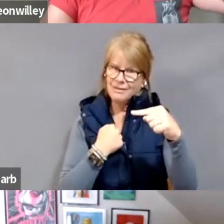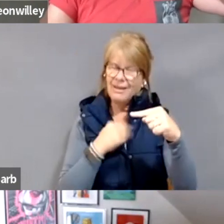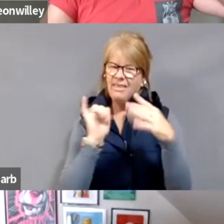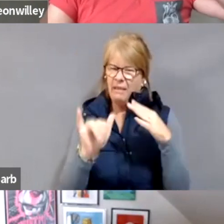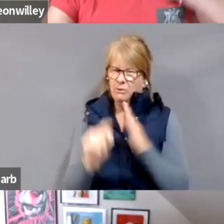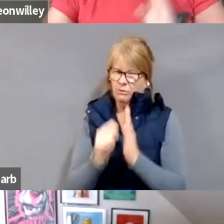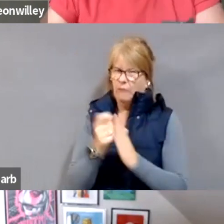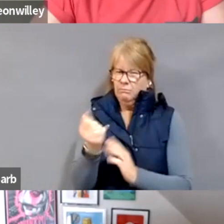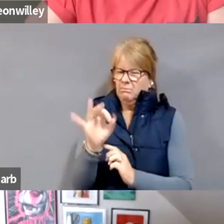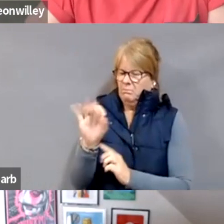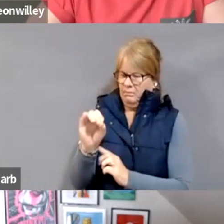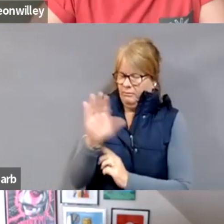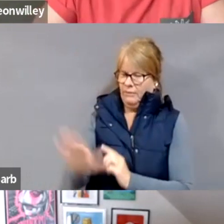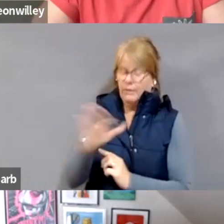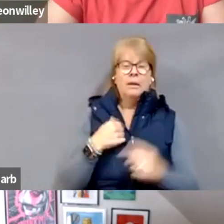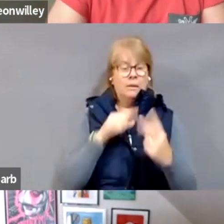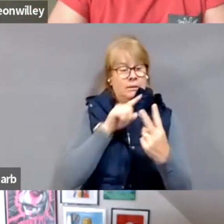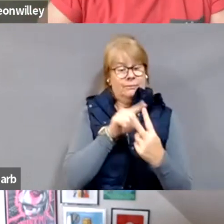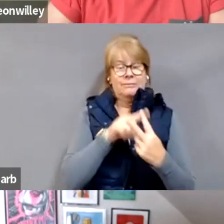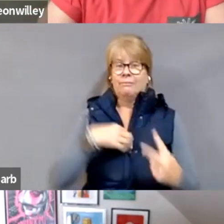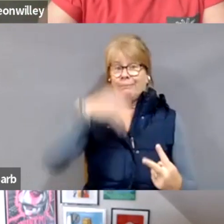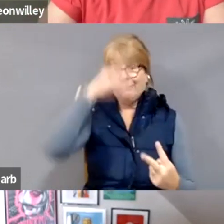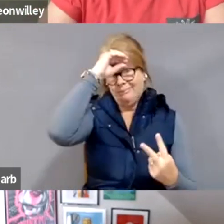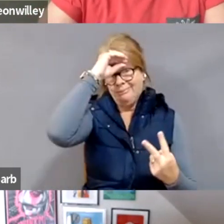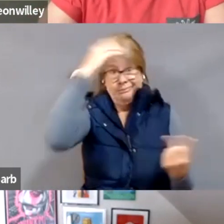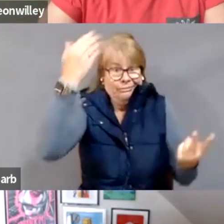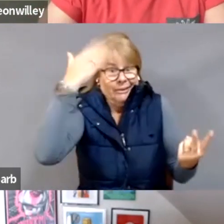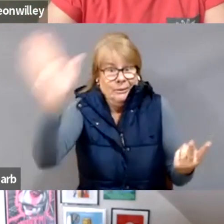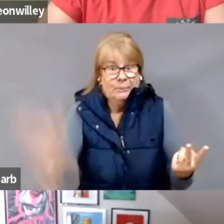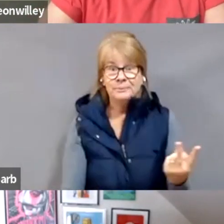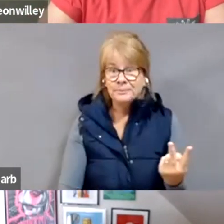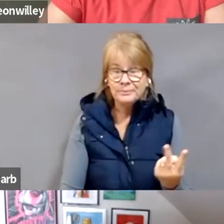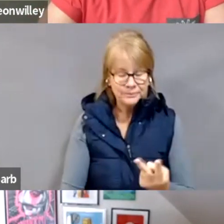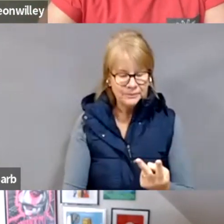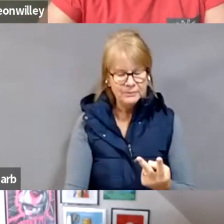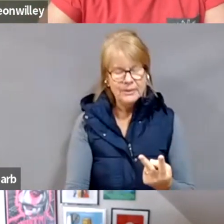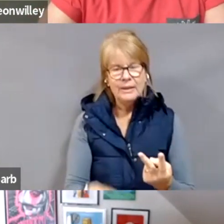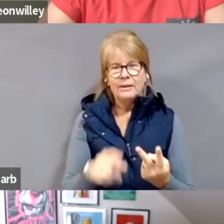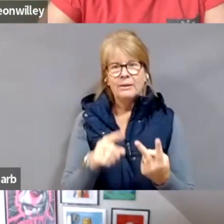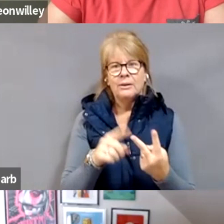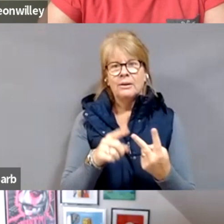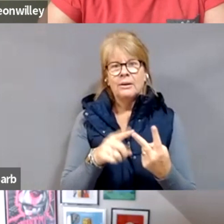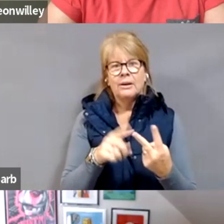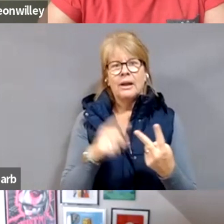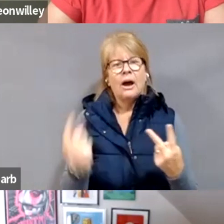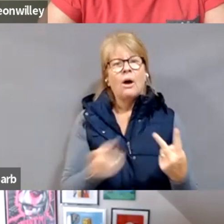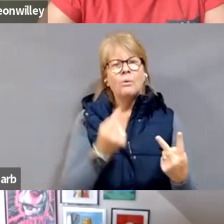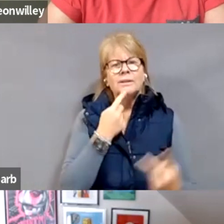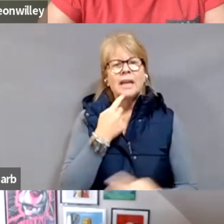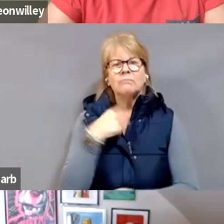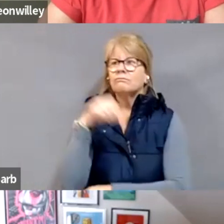I didn't know any better. And I always said